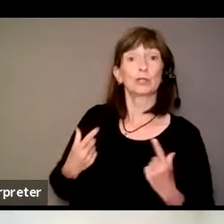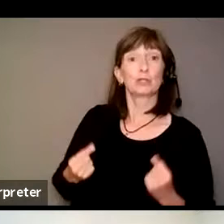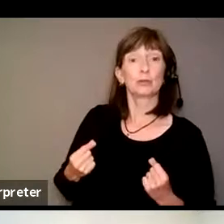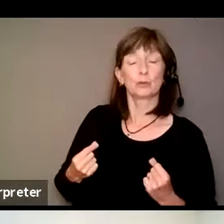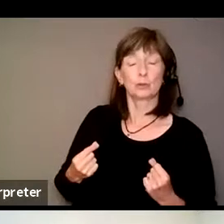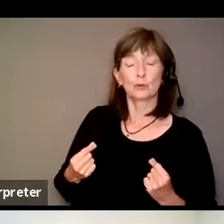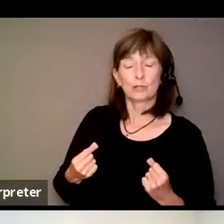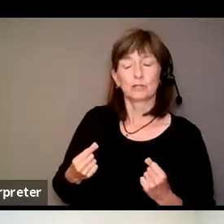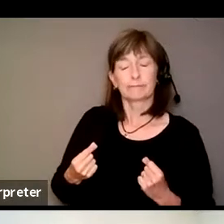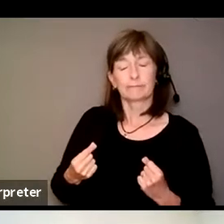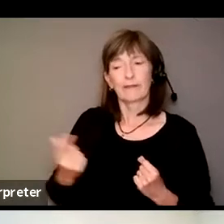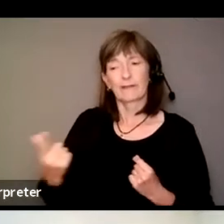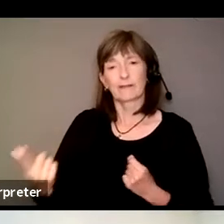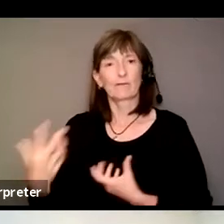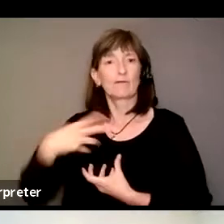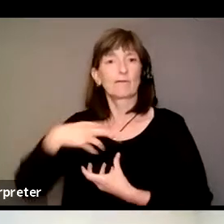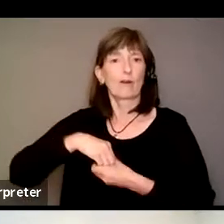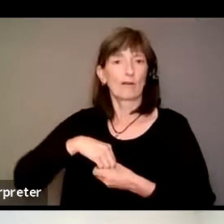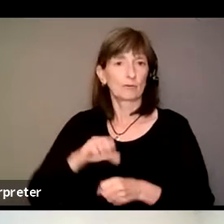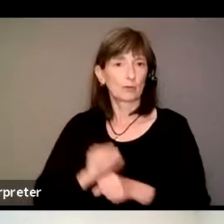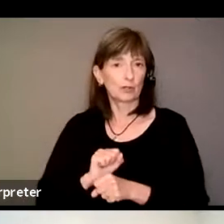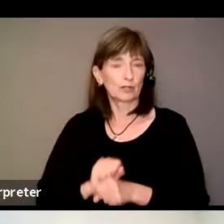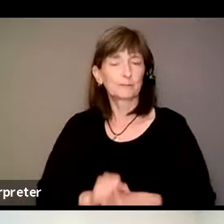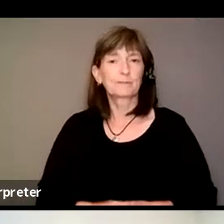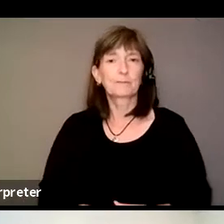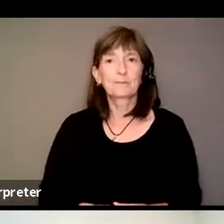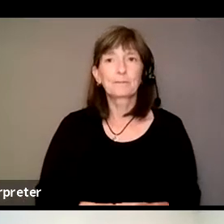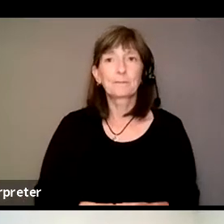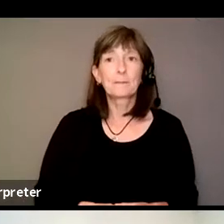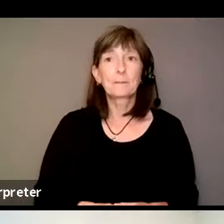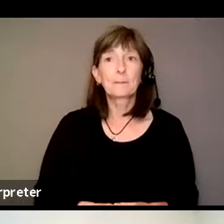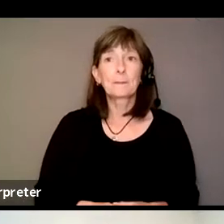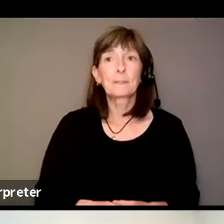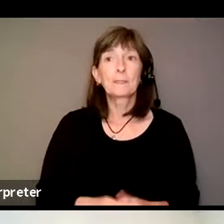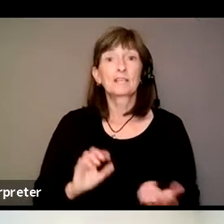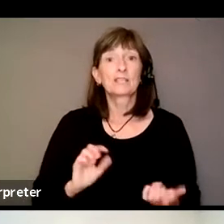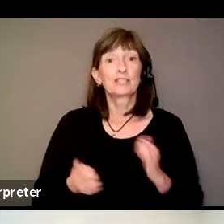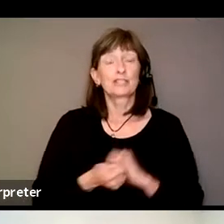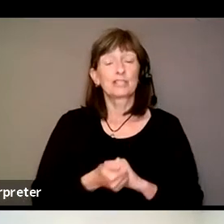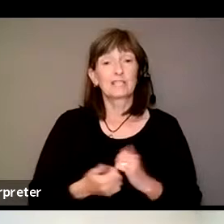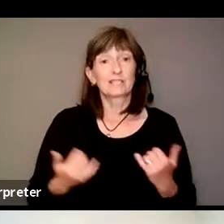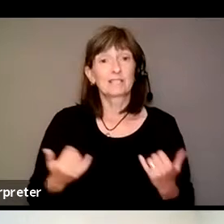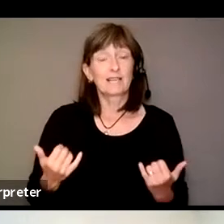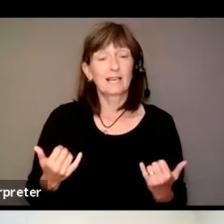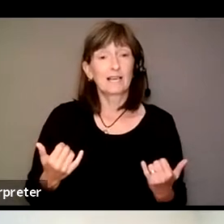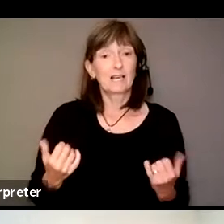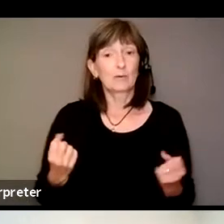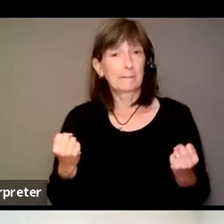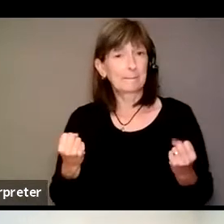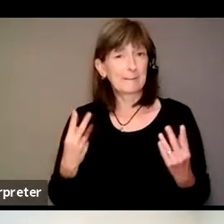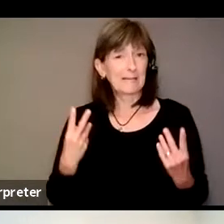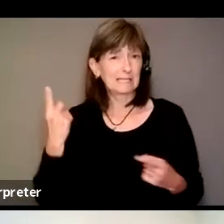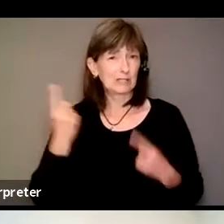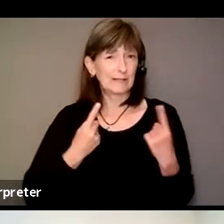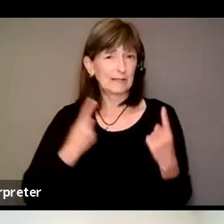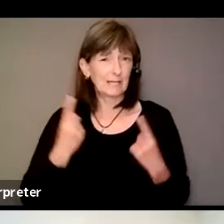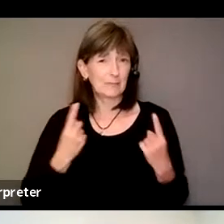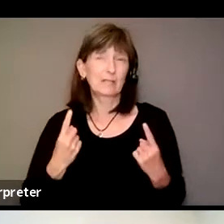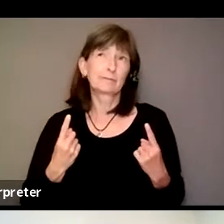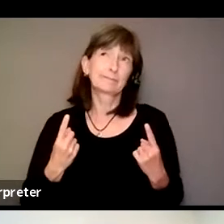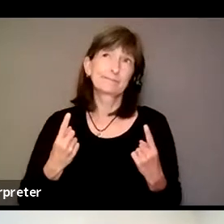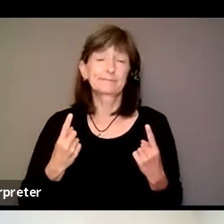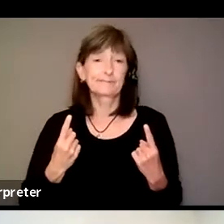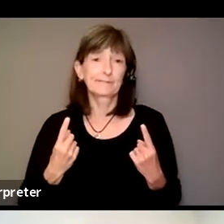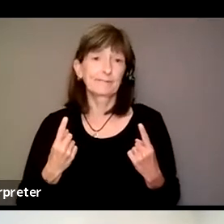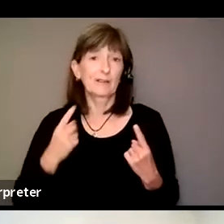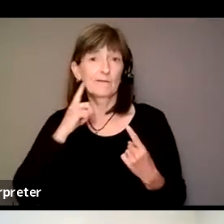importance of this type of work. So moving, we'll shift gears a little bit. So there are many things to think about when you consider a run for